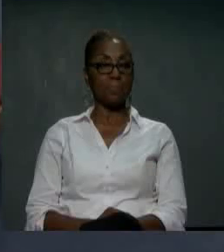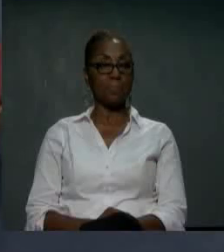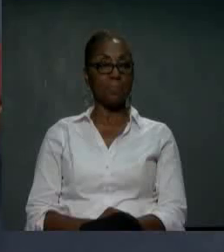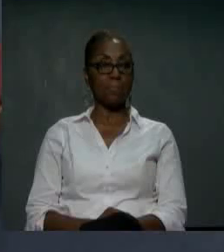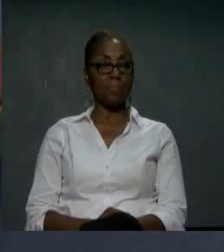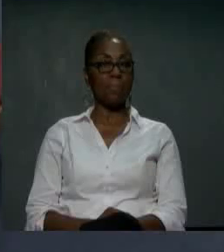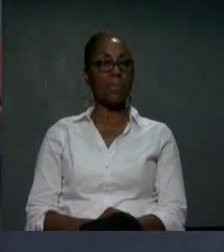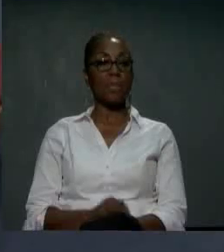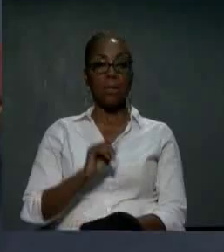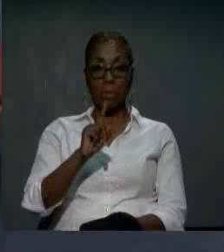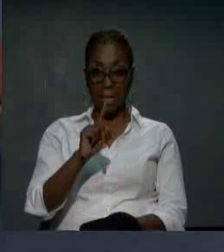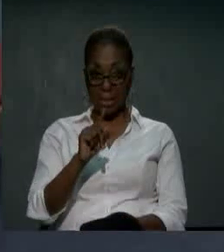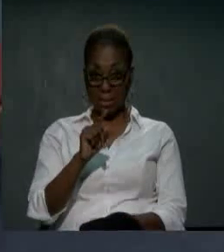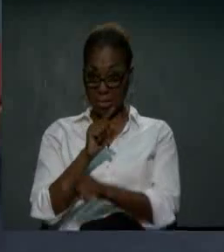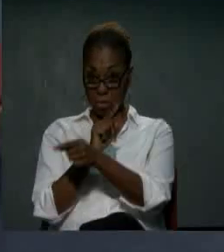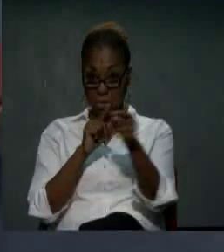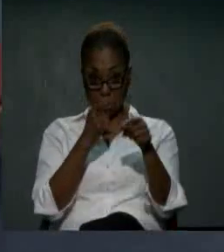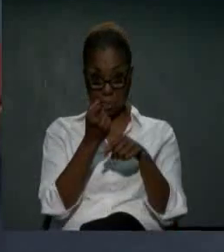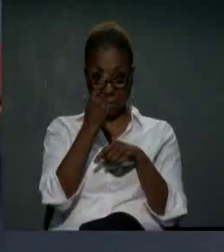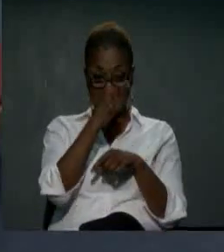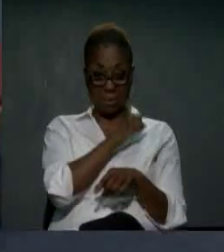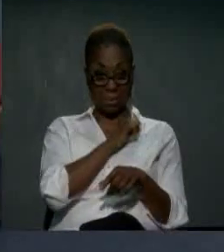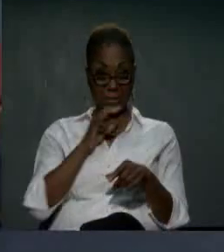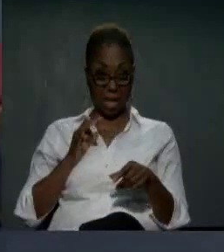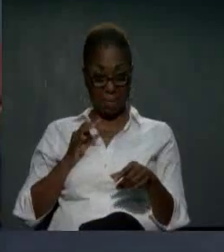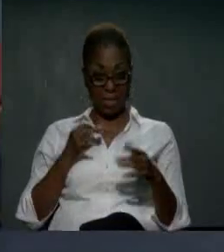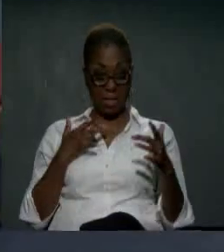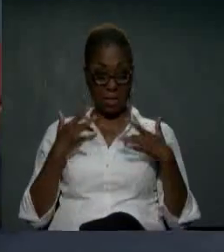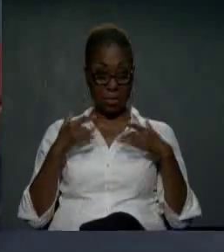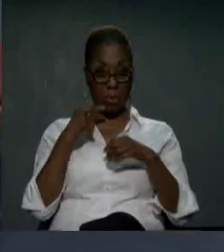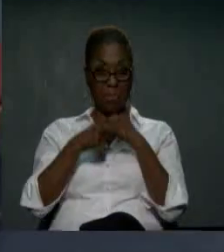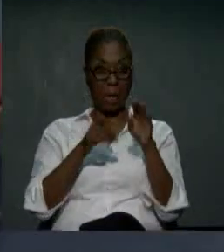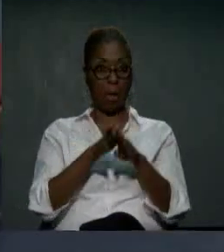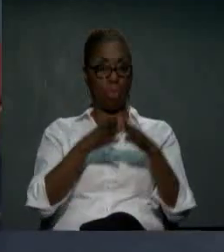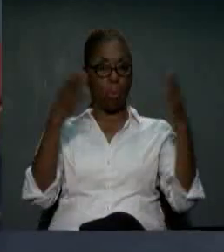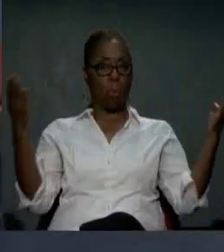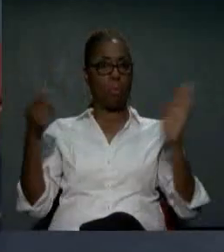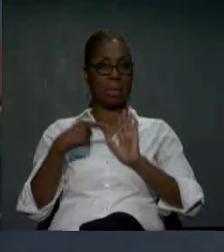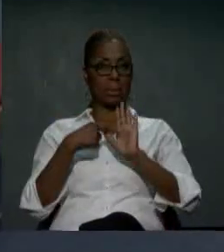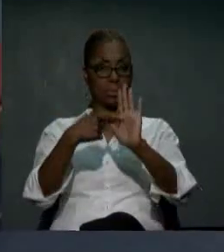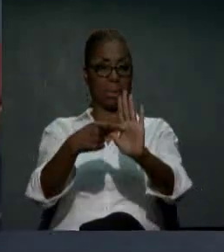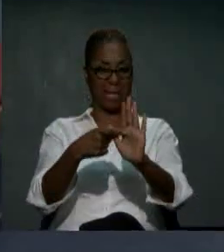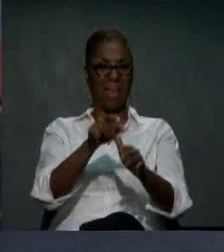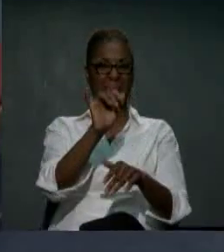So everyone understands the staff concern mainly is about the open display.